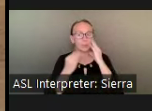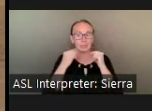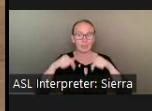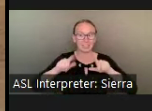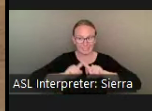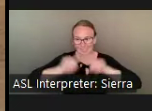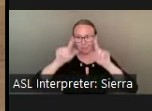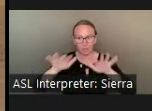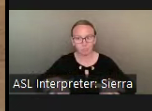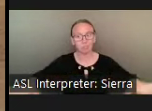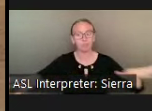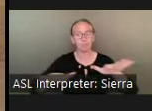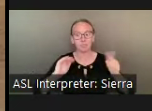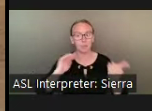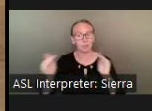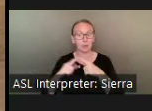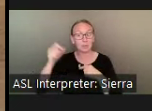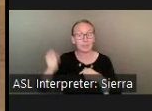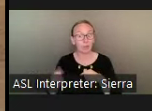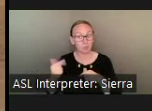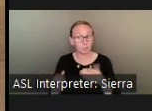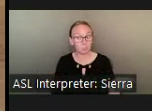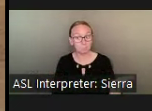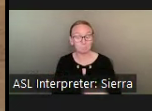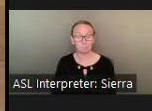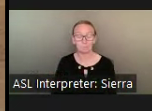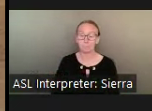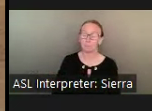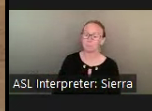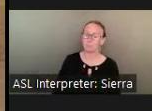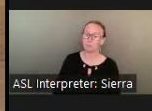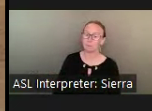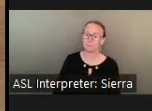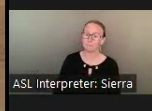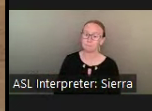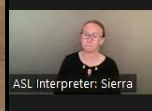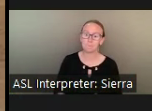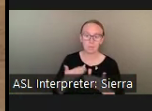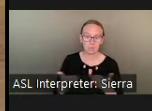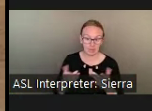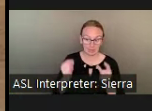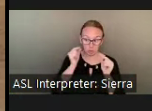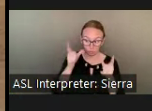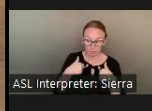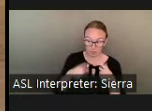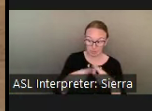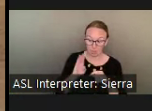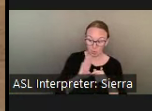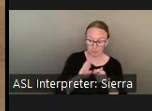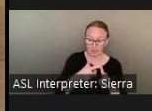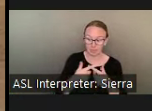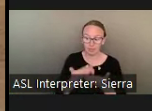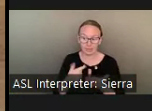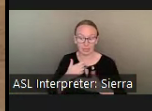than the South? So things that surprised me about Boise, and then things that like I enjoyed about